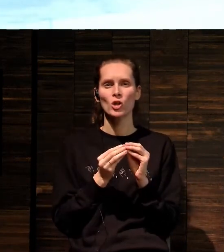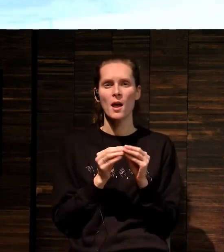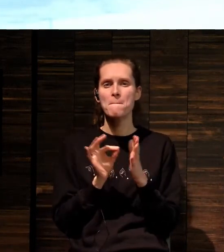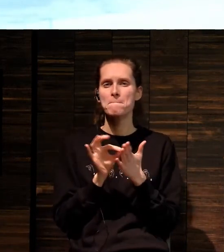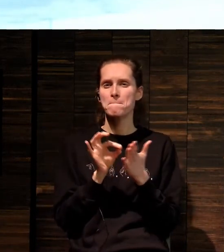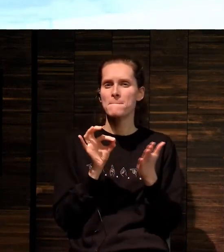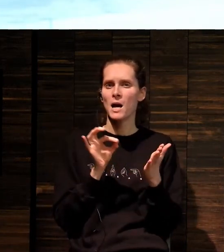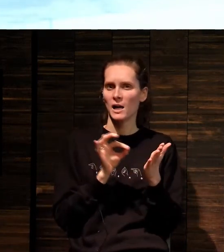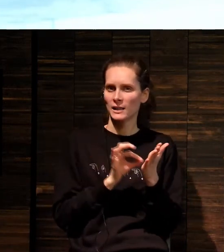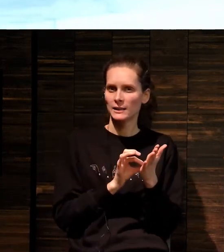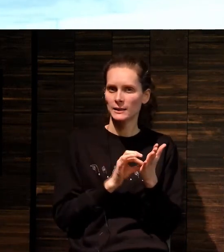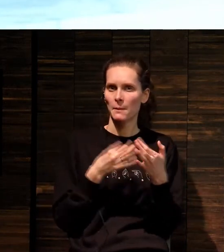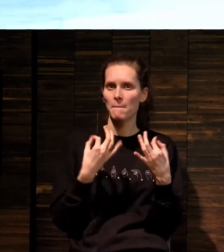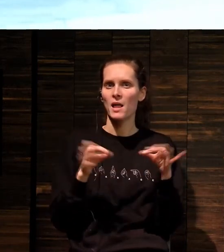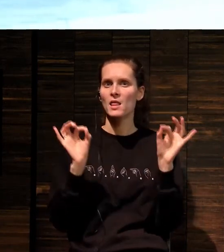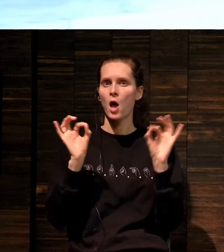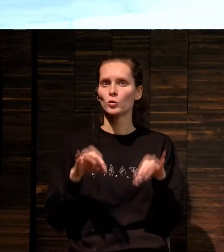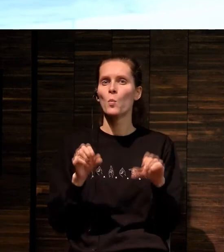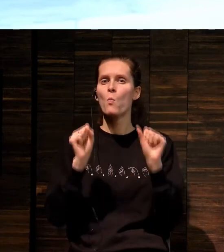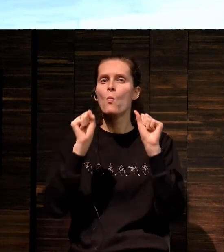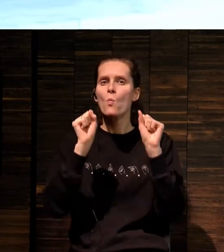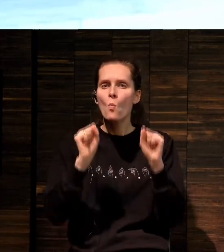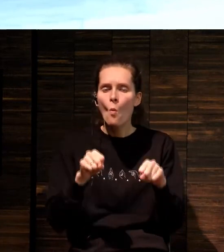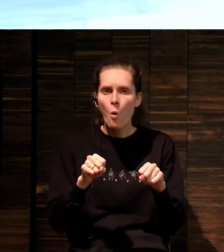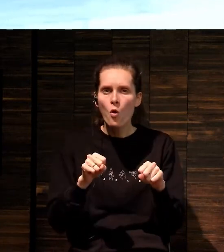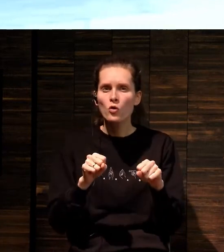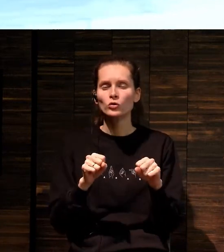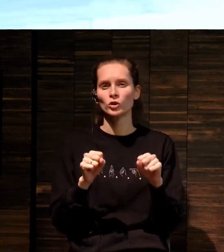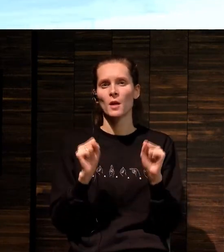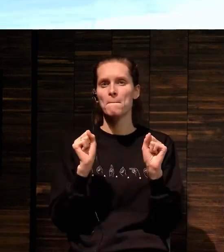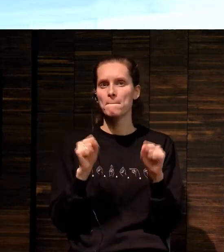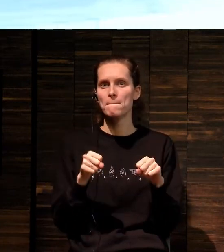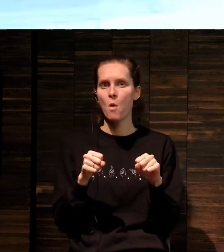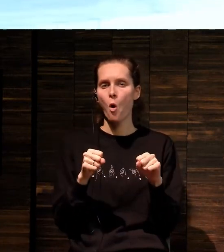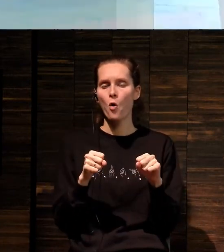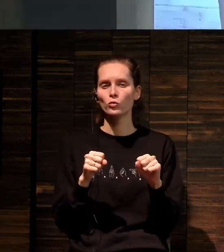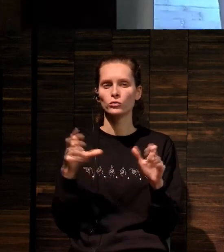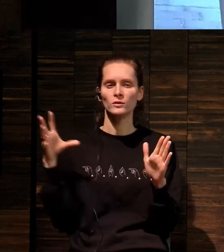also said that the principles of accessibility